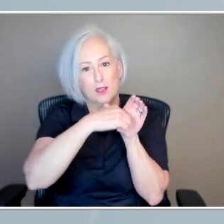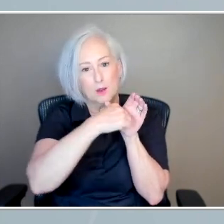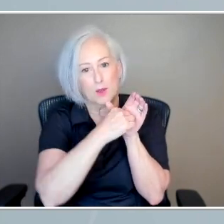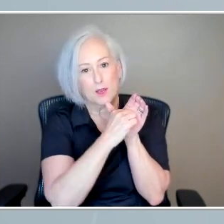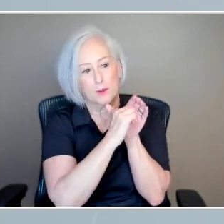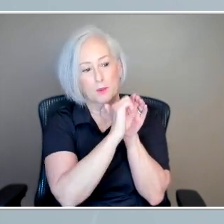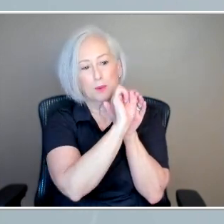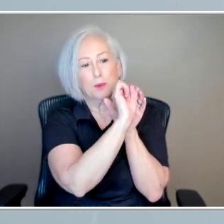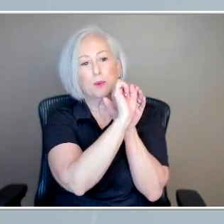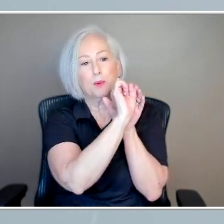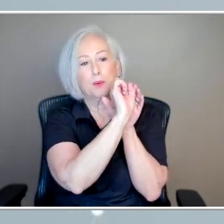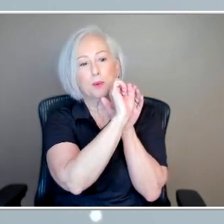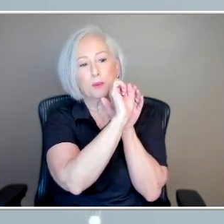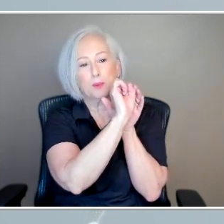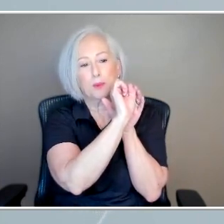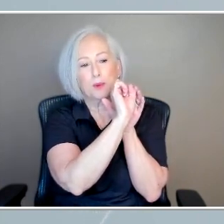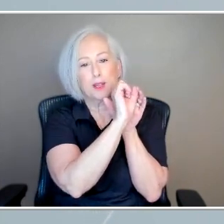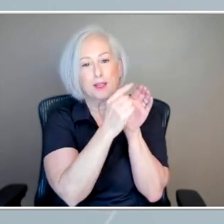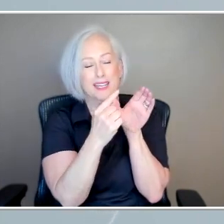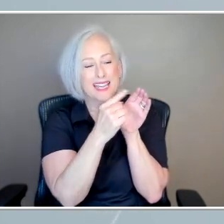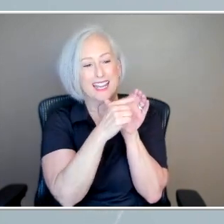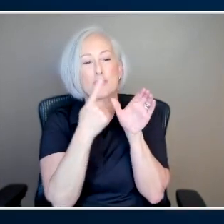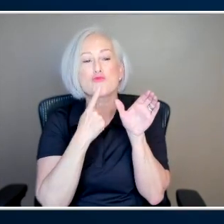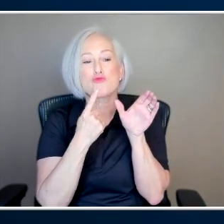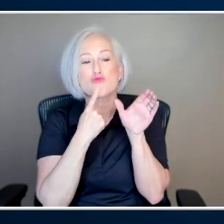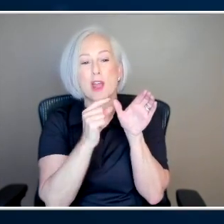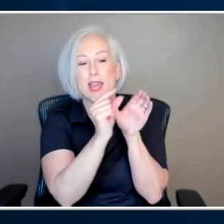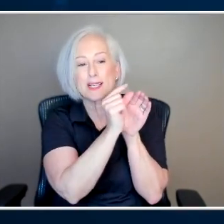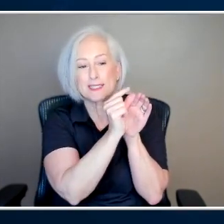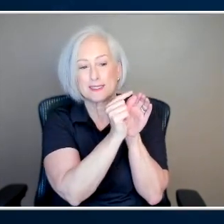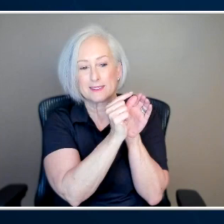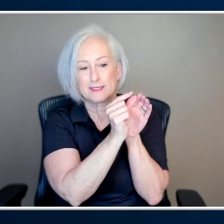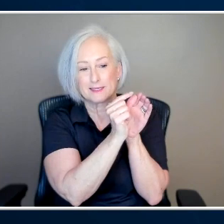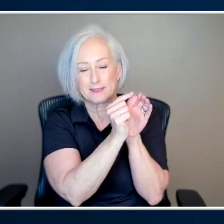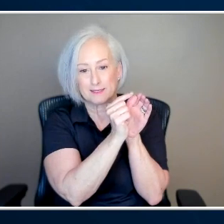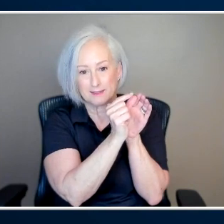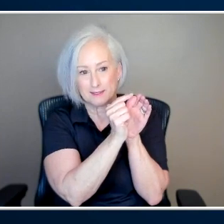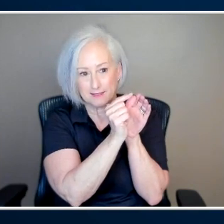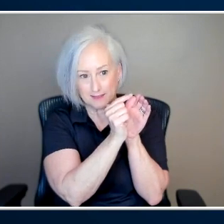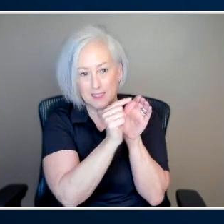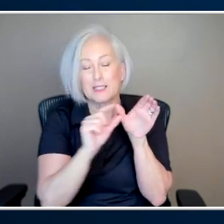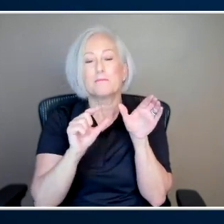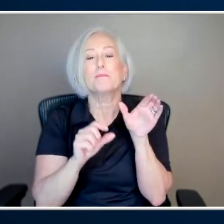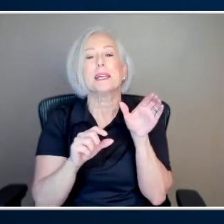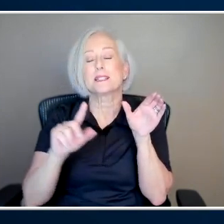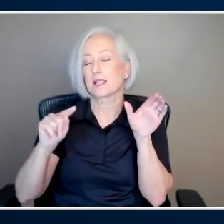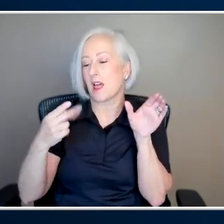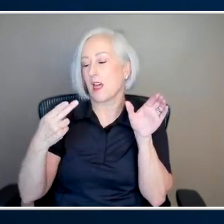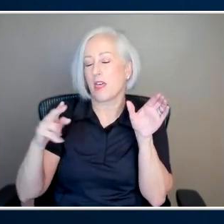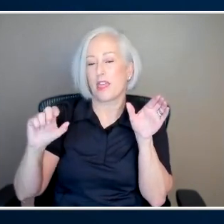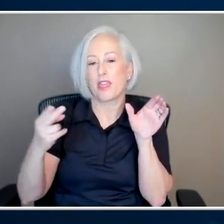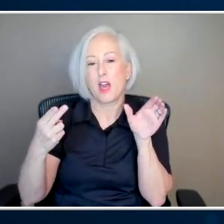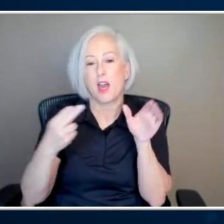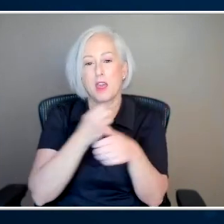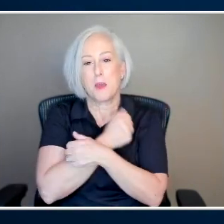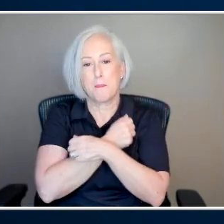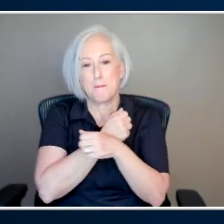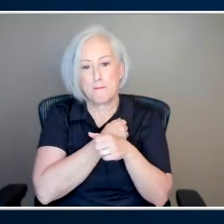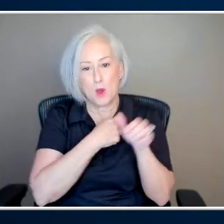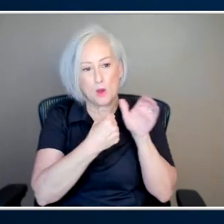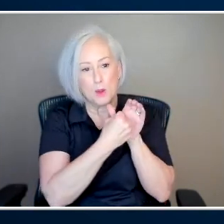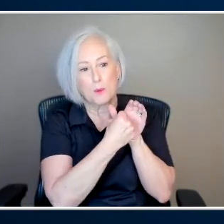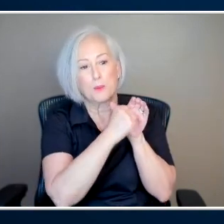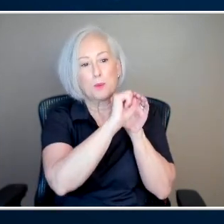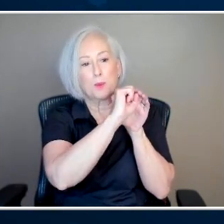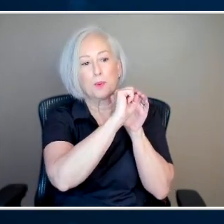or that hip bend happens, you can see the red spot there where the thigh bone bangs into that gasket seal, that little triangle, and then it can hit the cartilage too, and